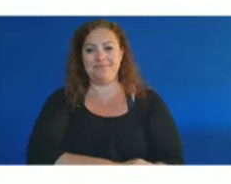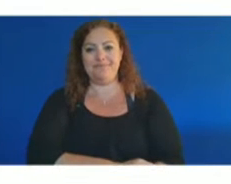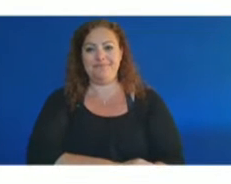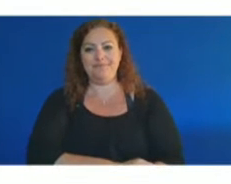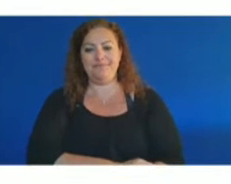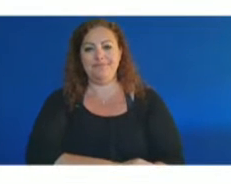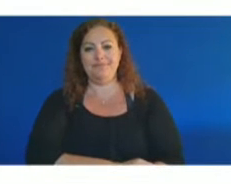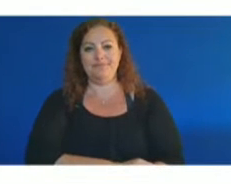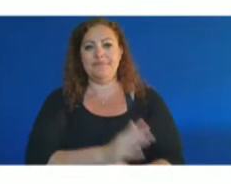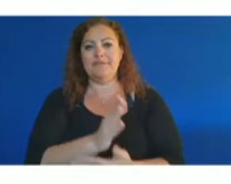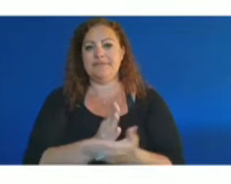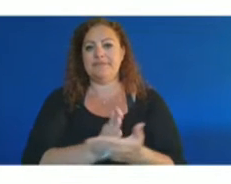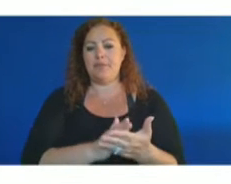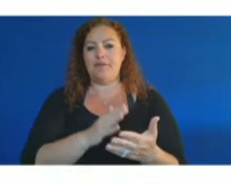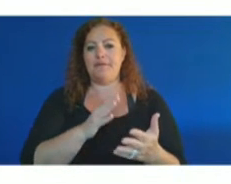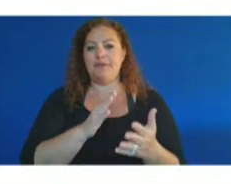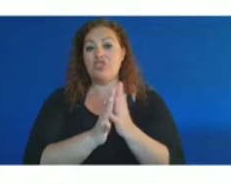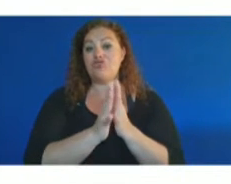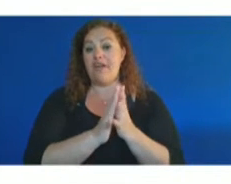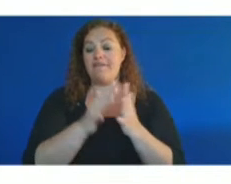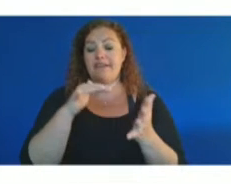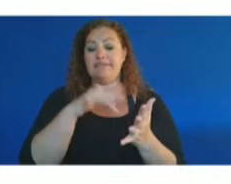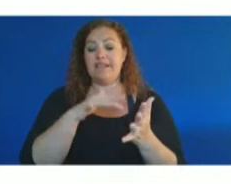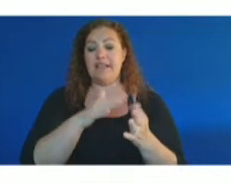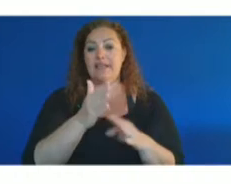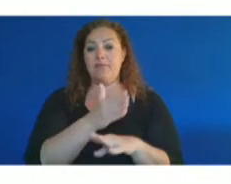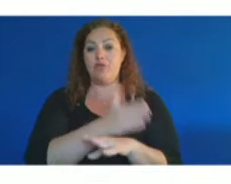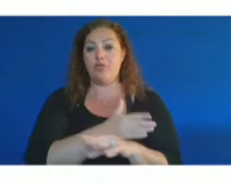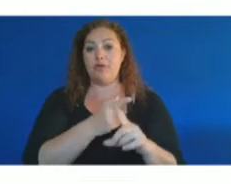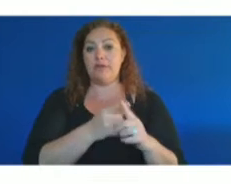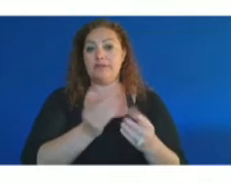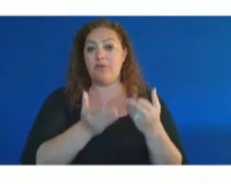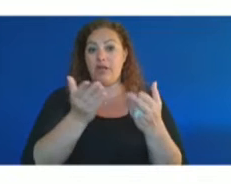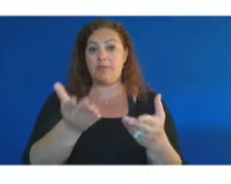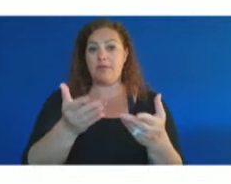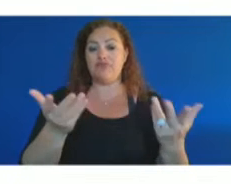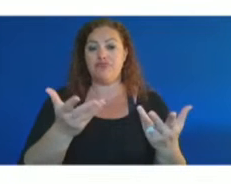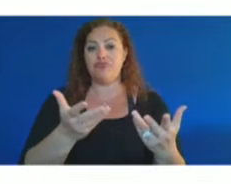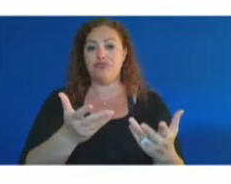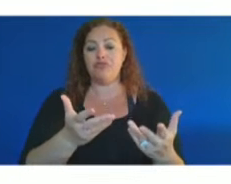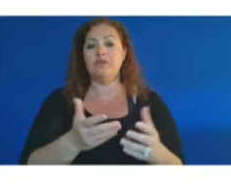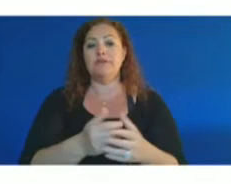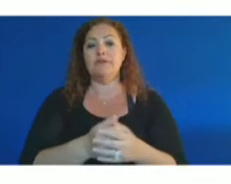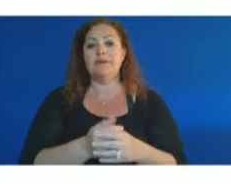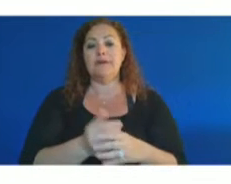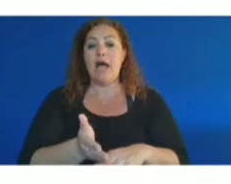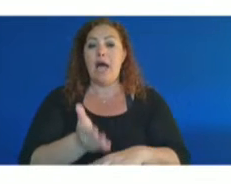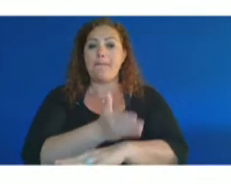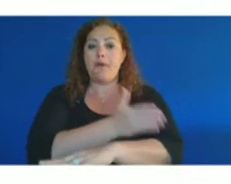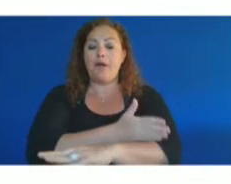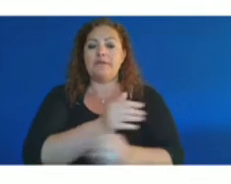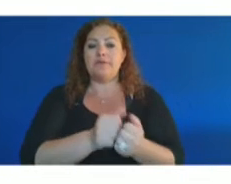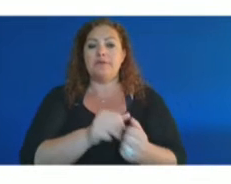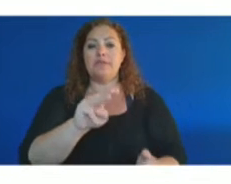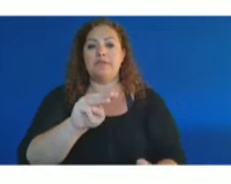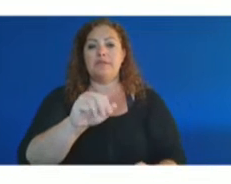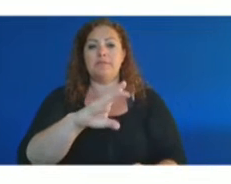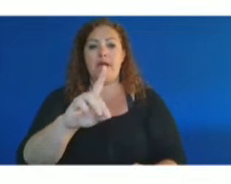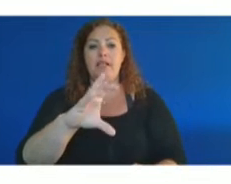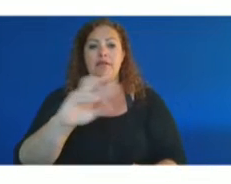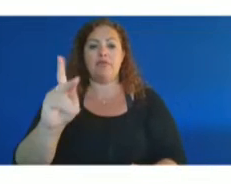the traffic study improvements that came out of the traffic study included significant upgrades to the maler creek church and